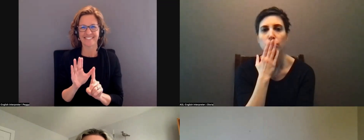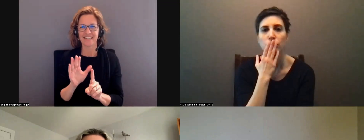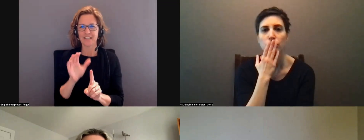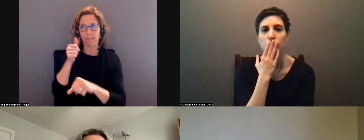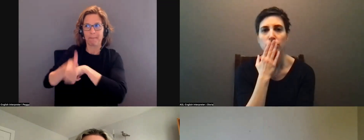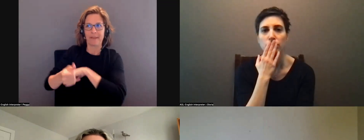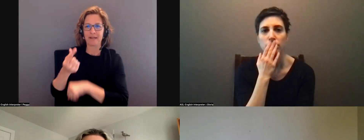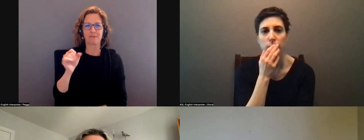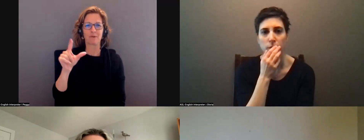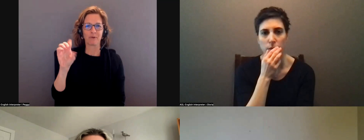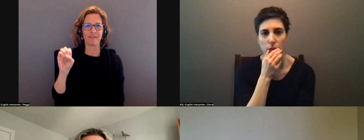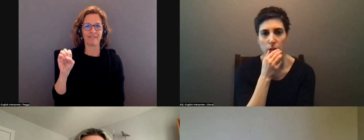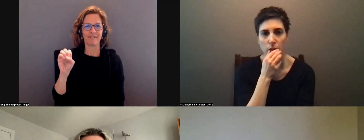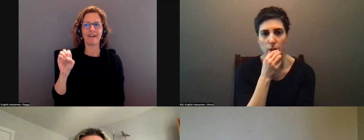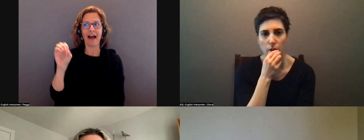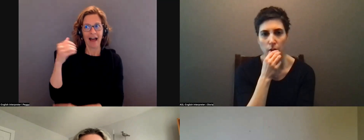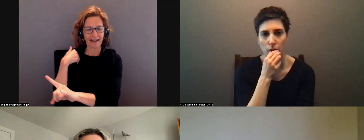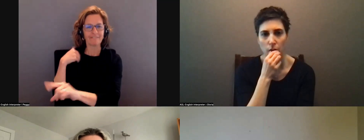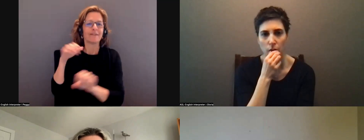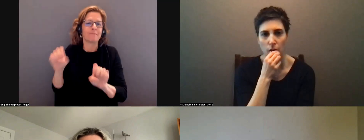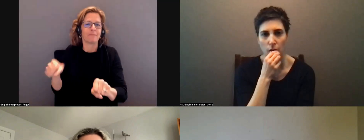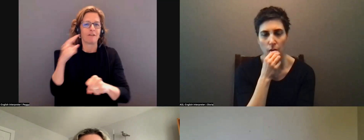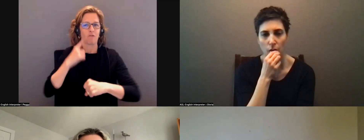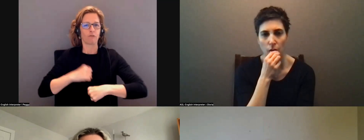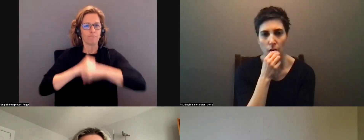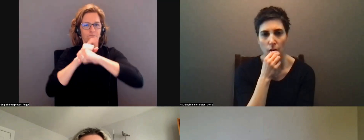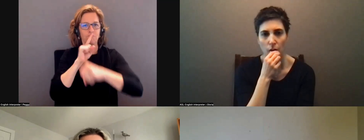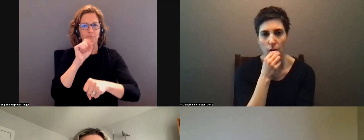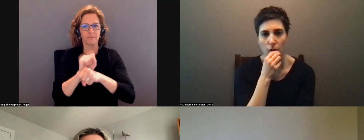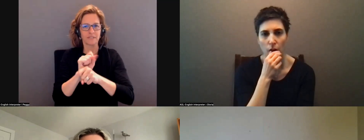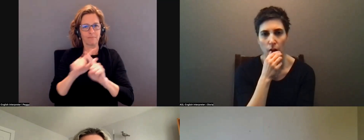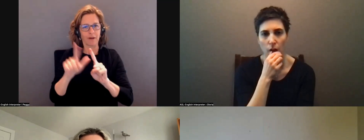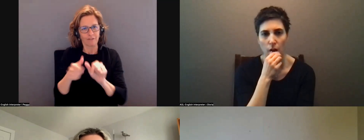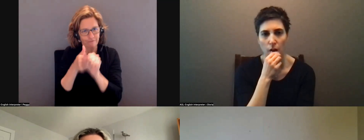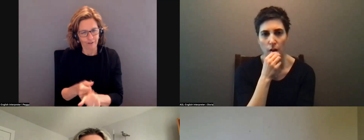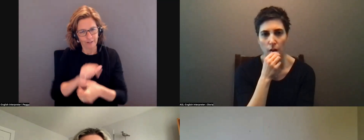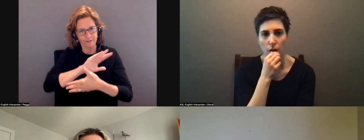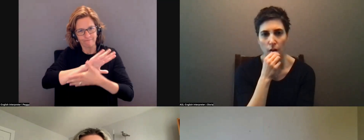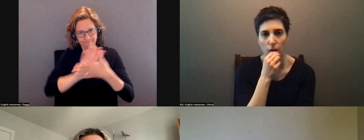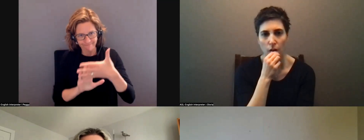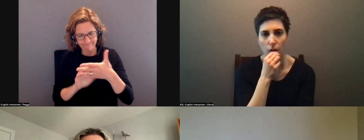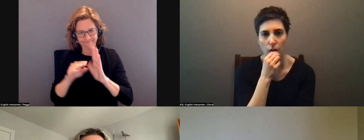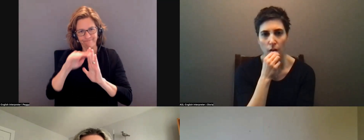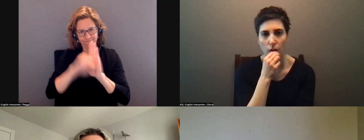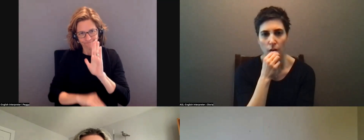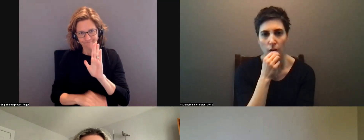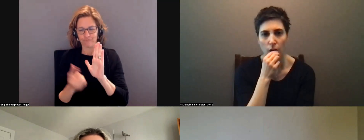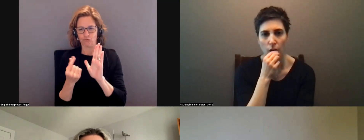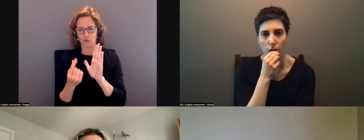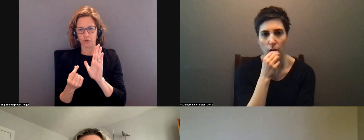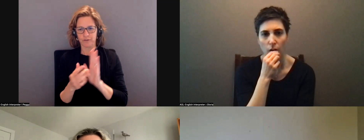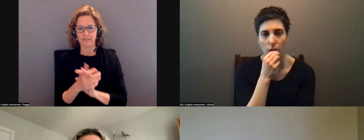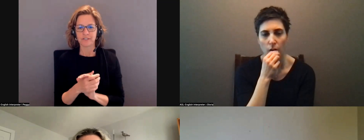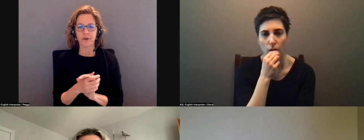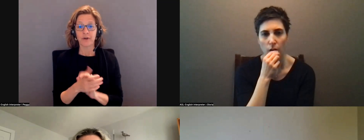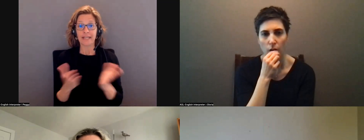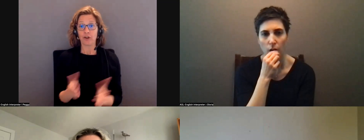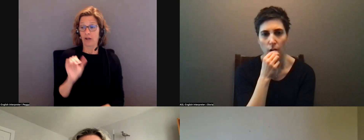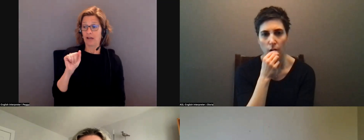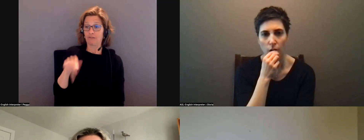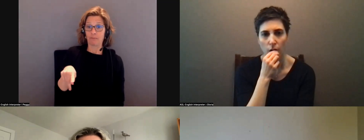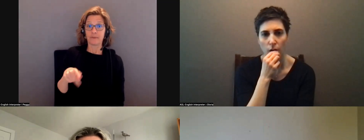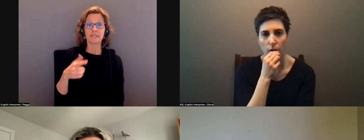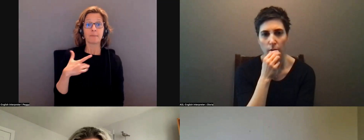Google's fault. And so that's where you would run into an issue. So one of the things that we do at Alpha Plus is we tend